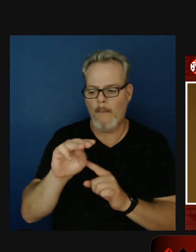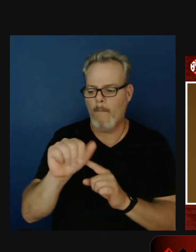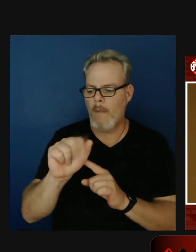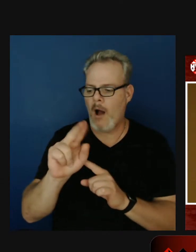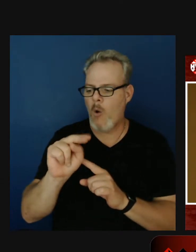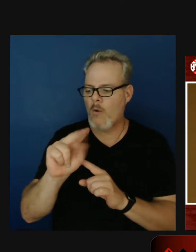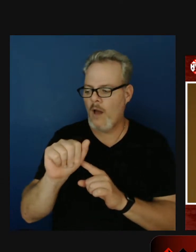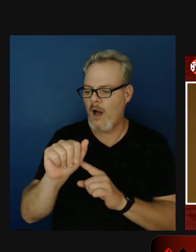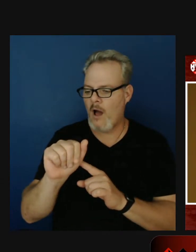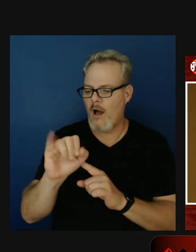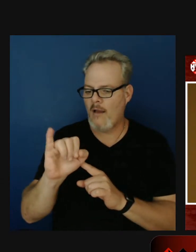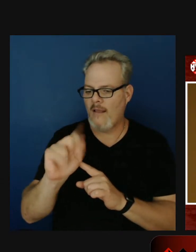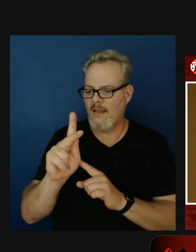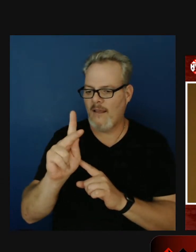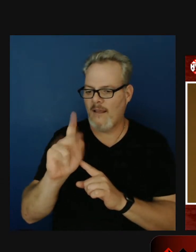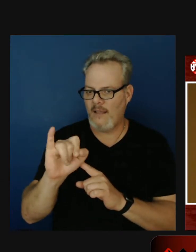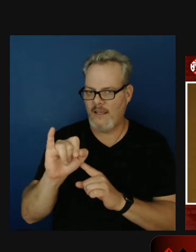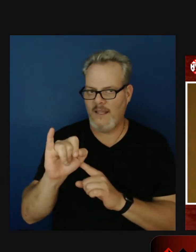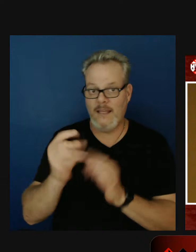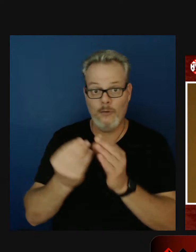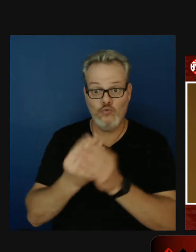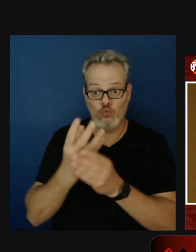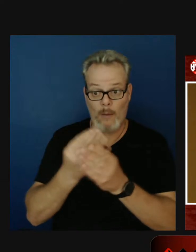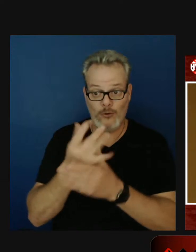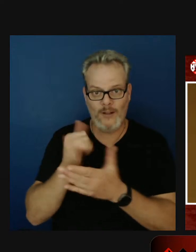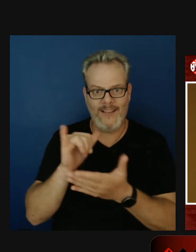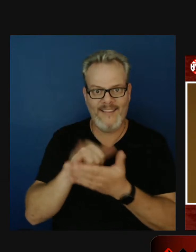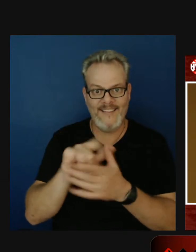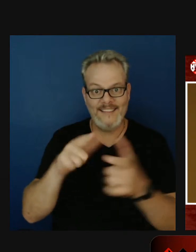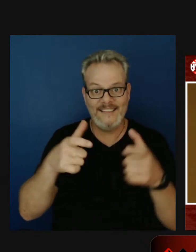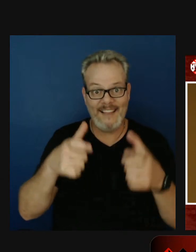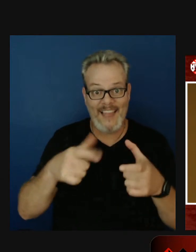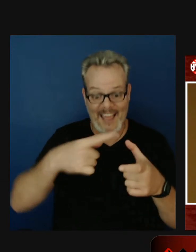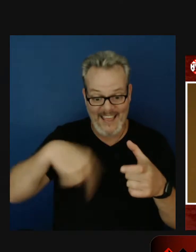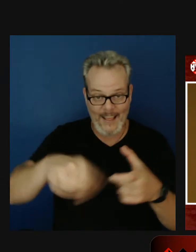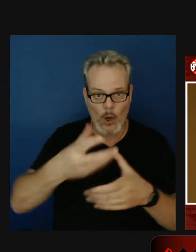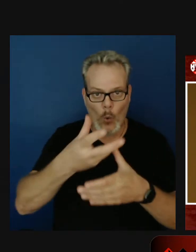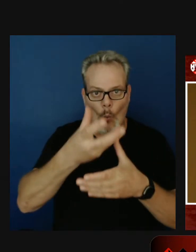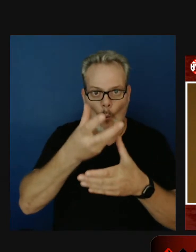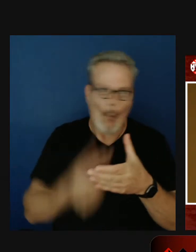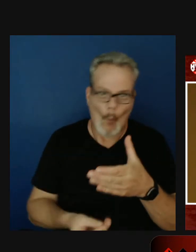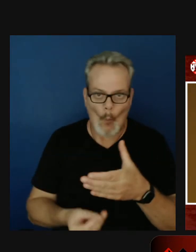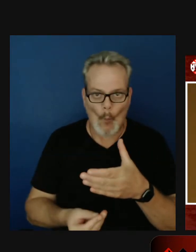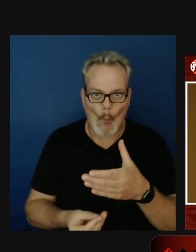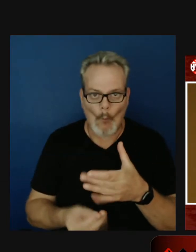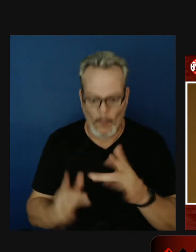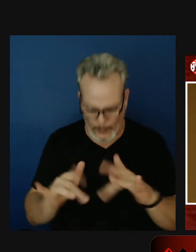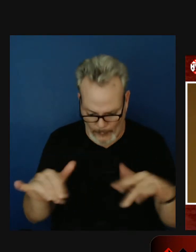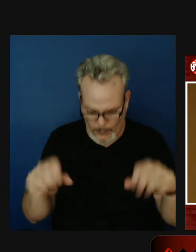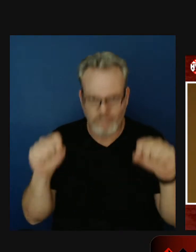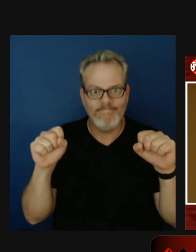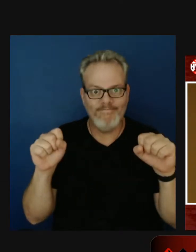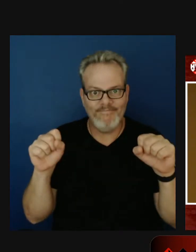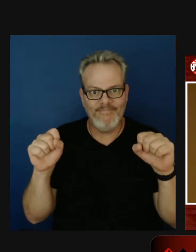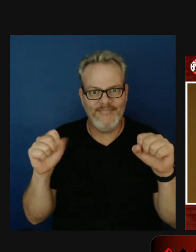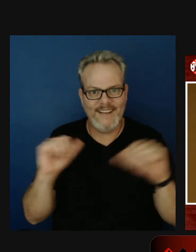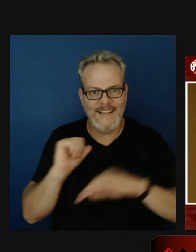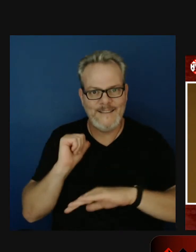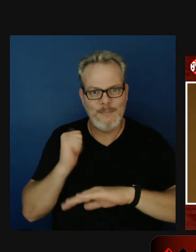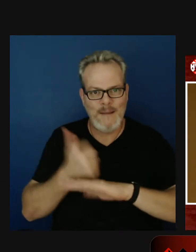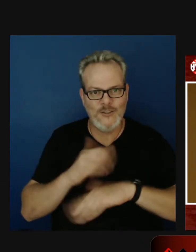time. So this is from Scott Rowland at UH Manoa, but it's based on all the work that Jagger did during the eruption and its different